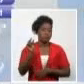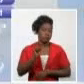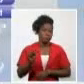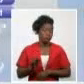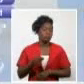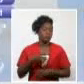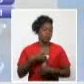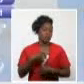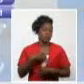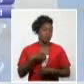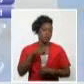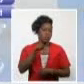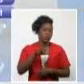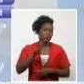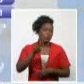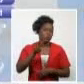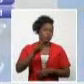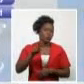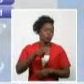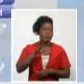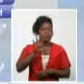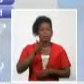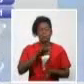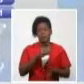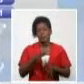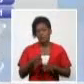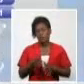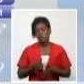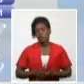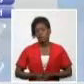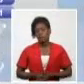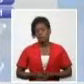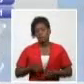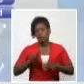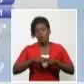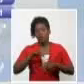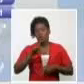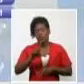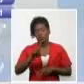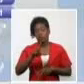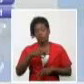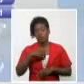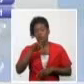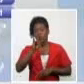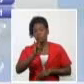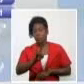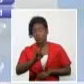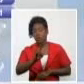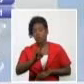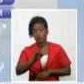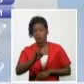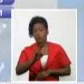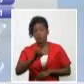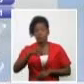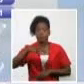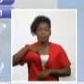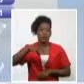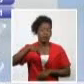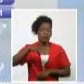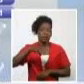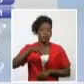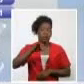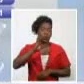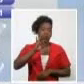Matanzas 17.6, Sanchez Espíritus 14.4, Mayabeque 12.5,